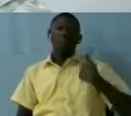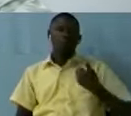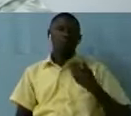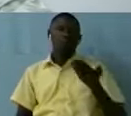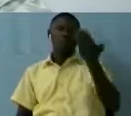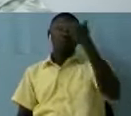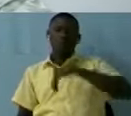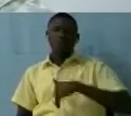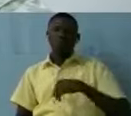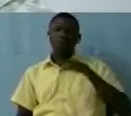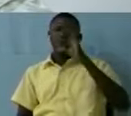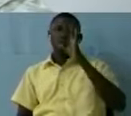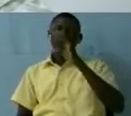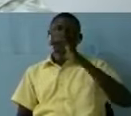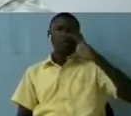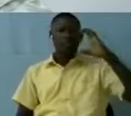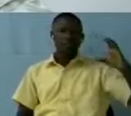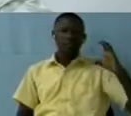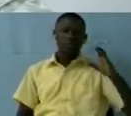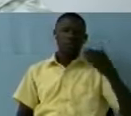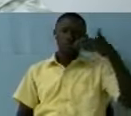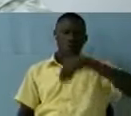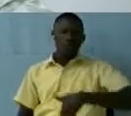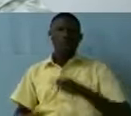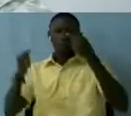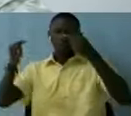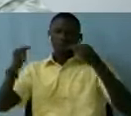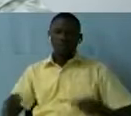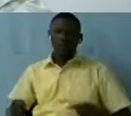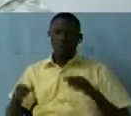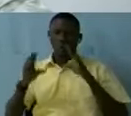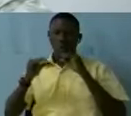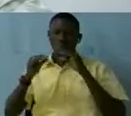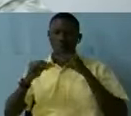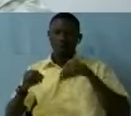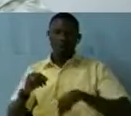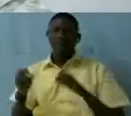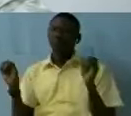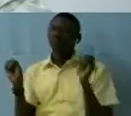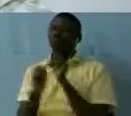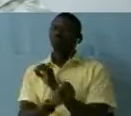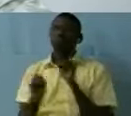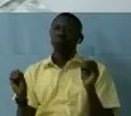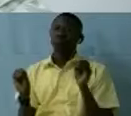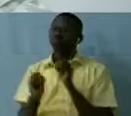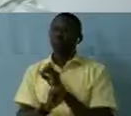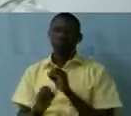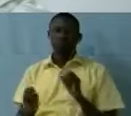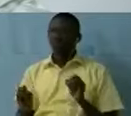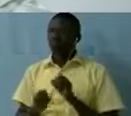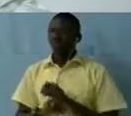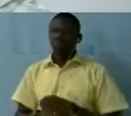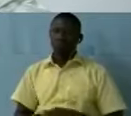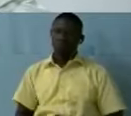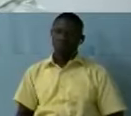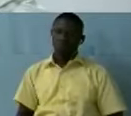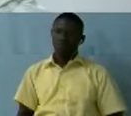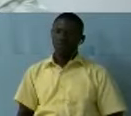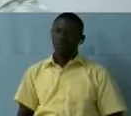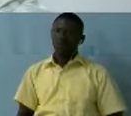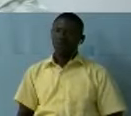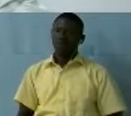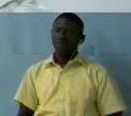ko ni neneman ke puruka ni NIA mo kotolu kumandi na CDRO la NIA nyati ni mulo. In fact,